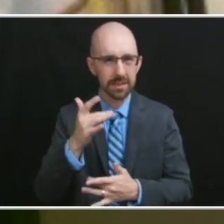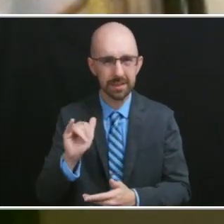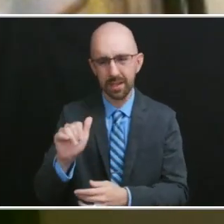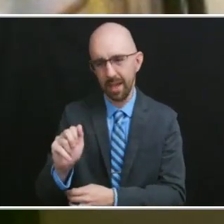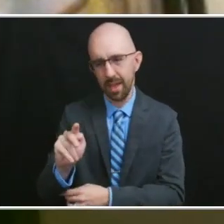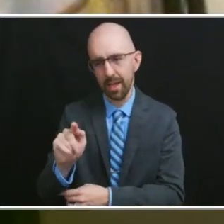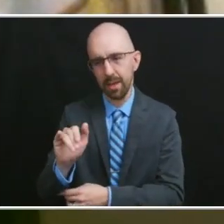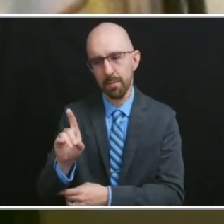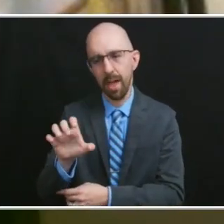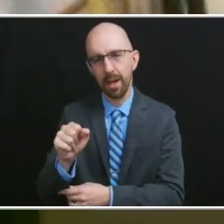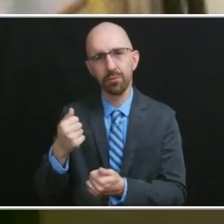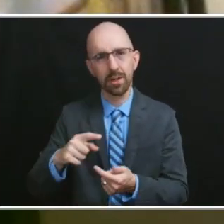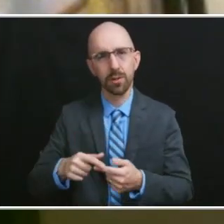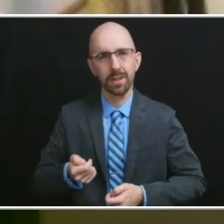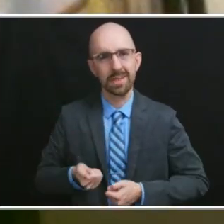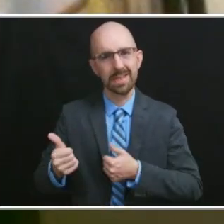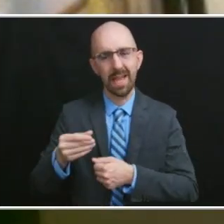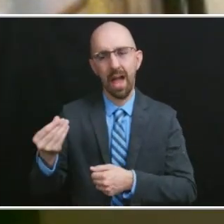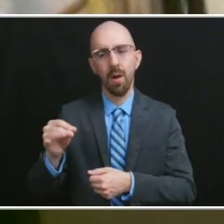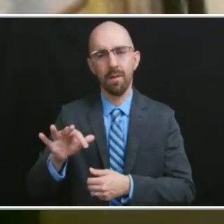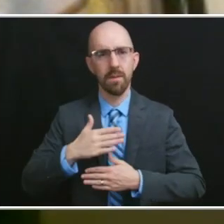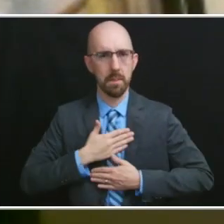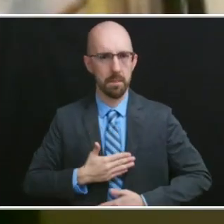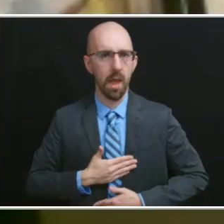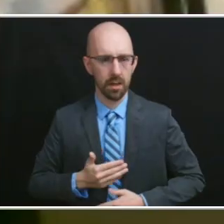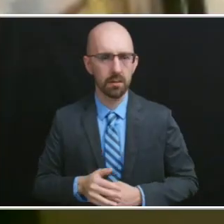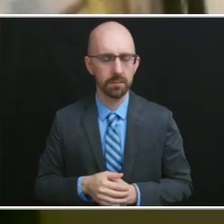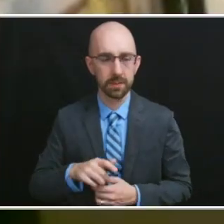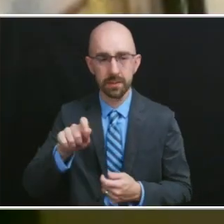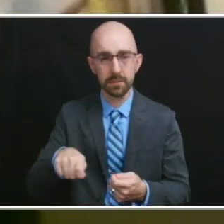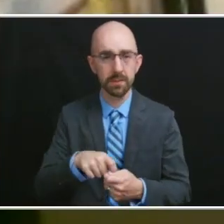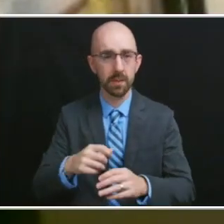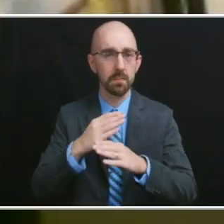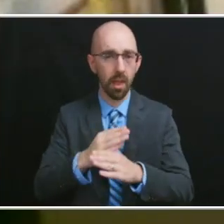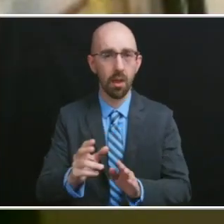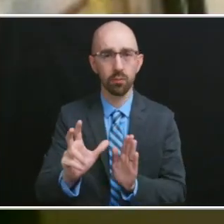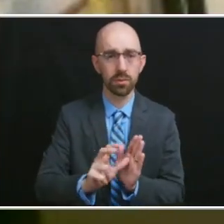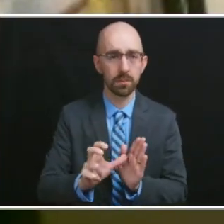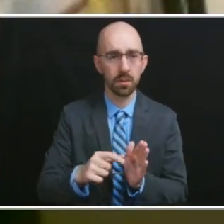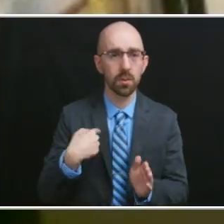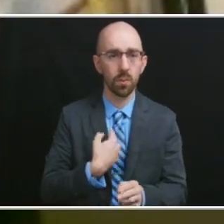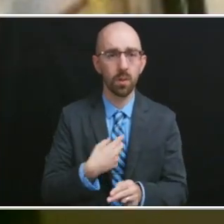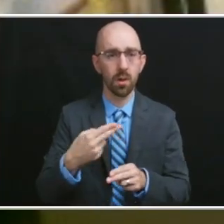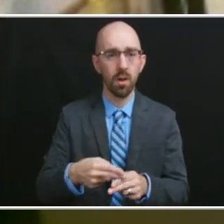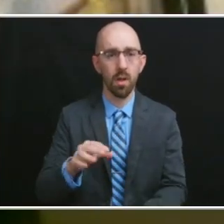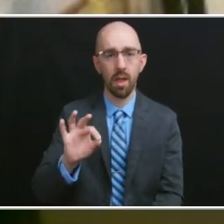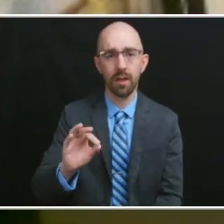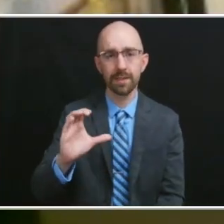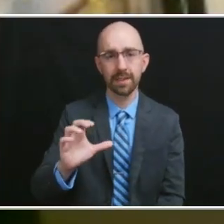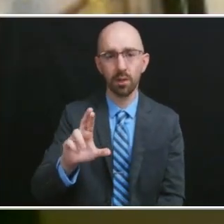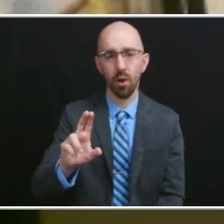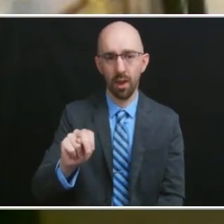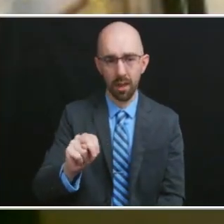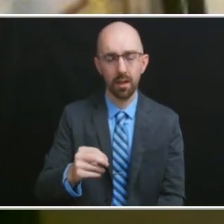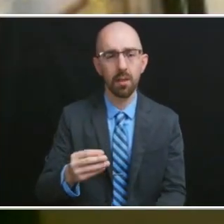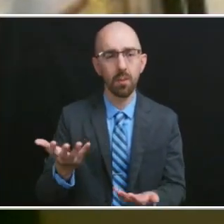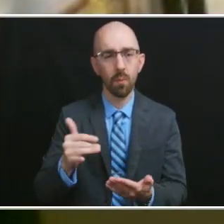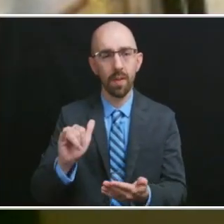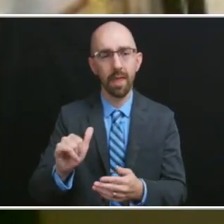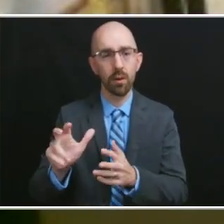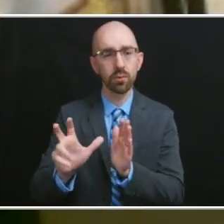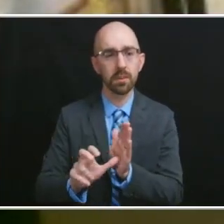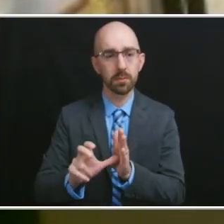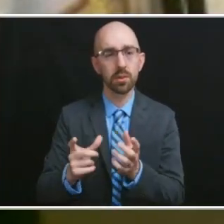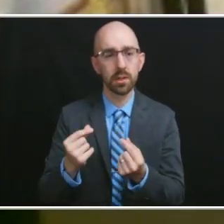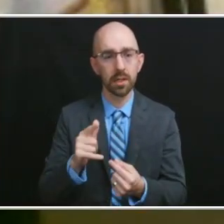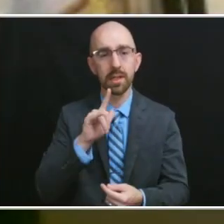antibodies are swept out of the circulation. They specifically block a receptor that we call the FcRn. And what this receptor does is